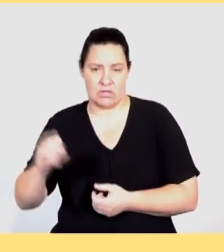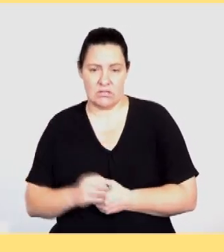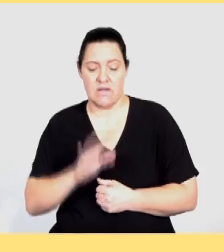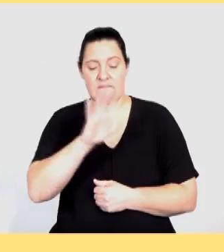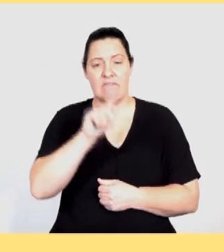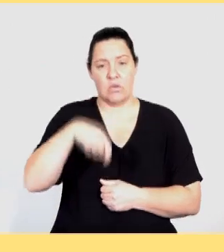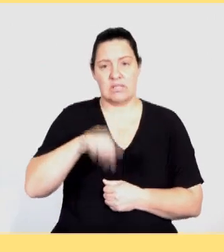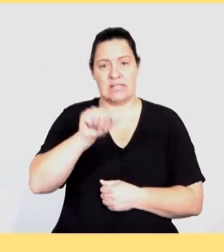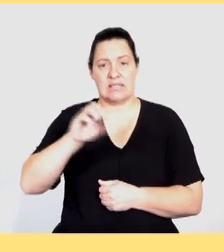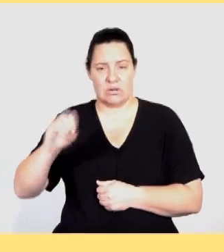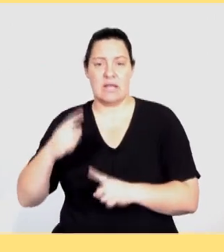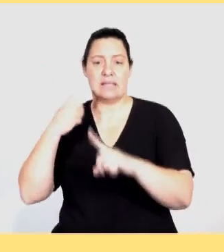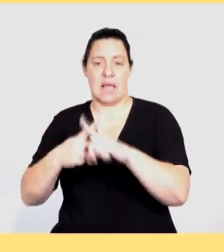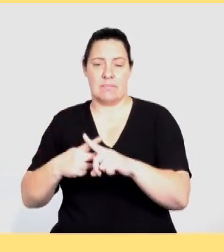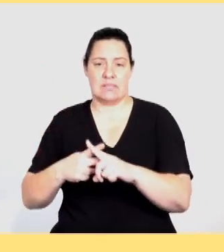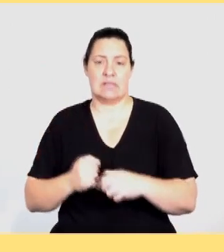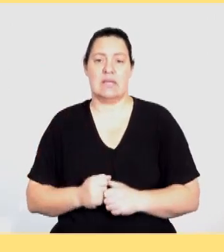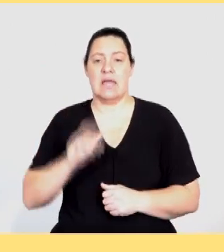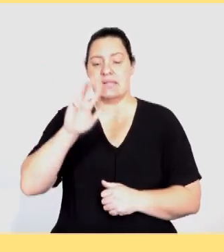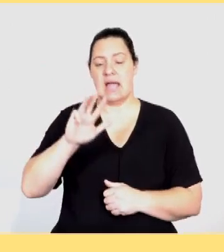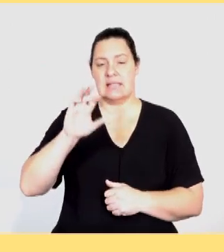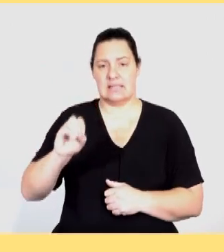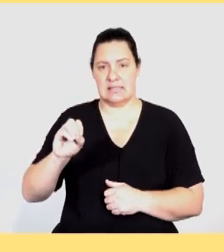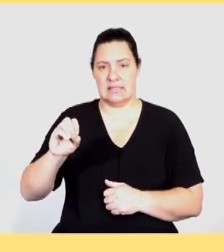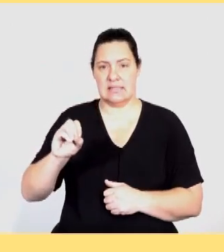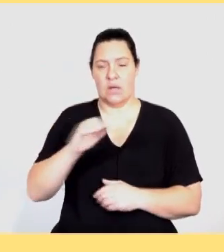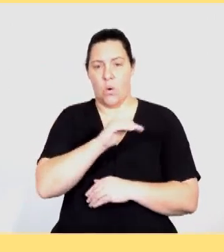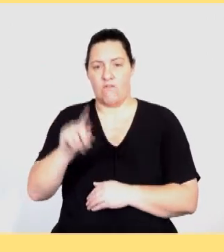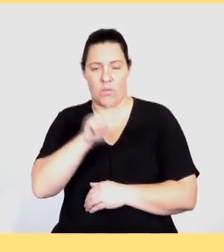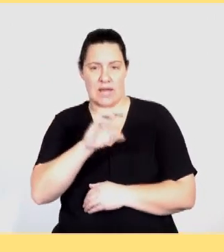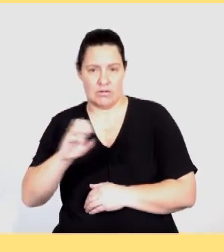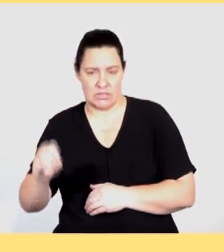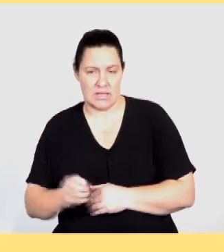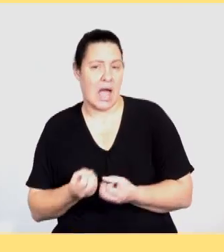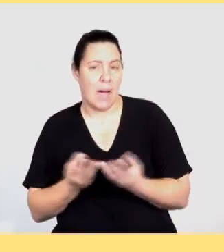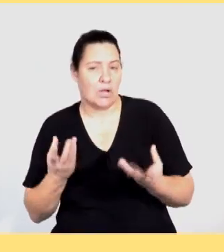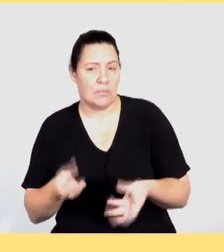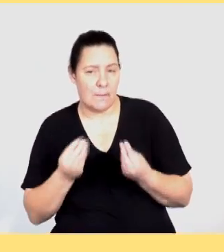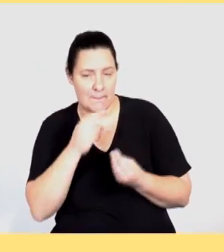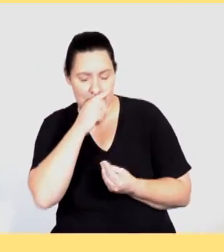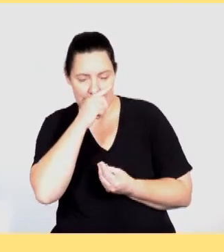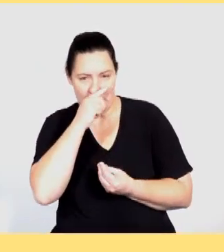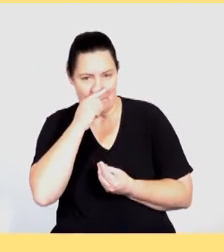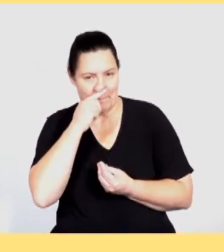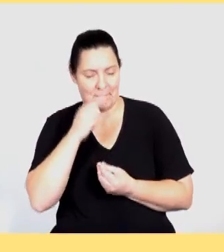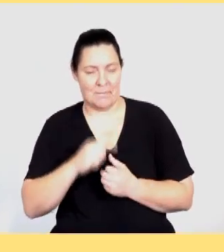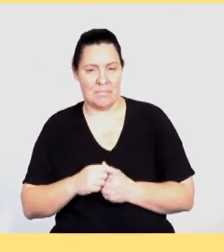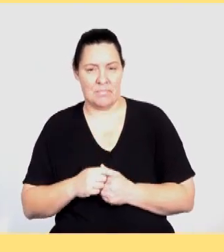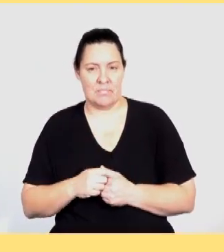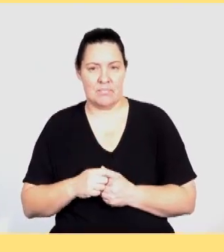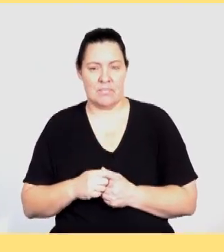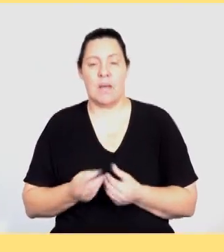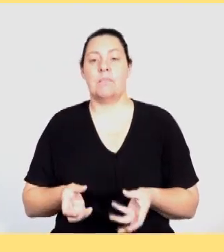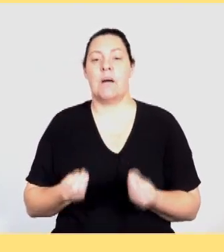5,600. So it's going to be 5,600 multiplied by 90 over 100. How much do you get when you punch that